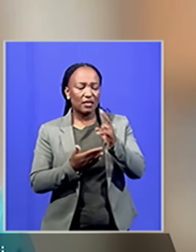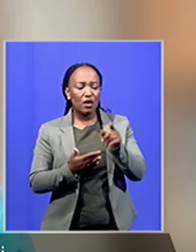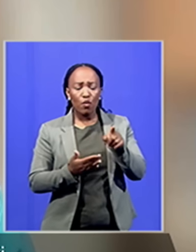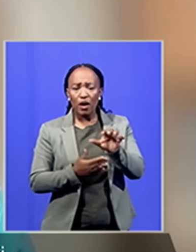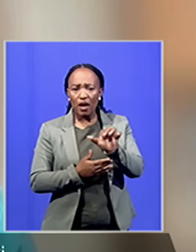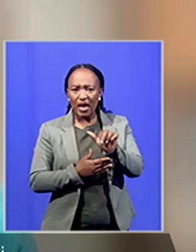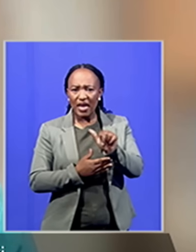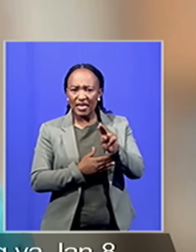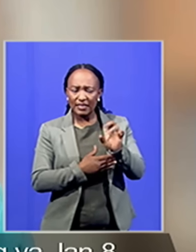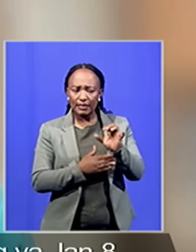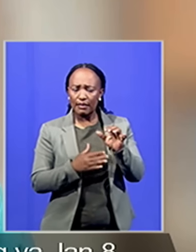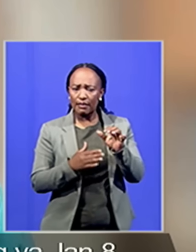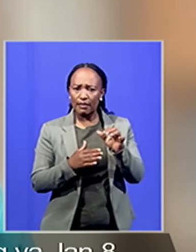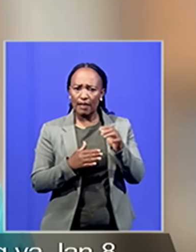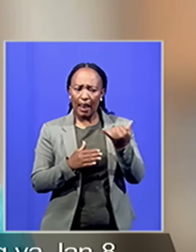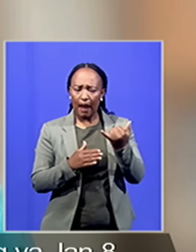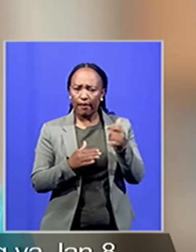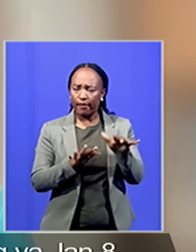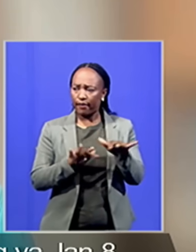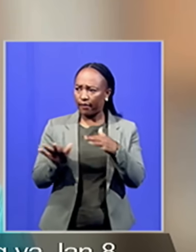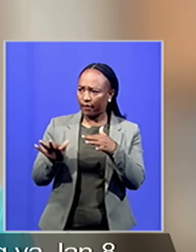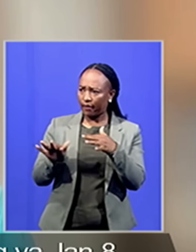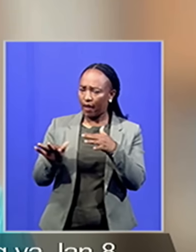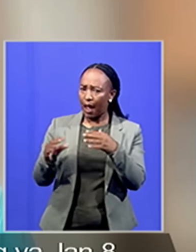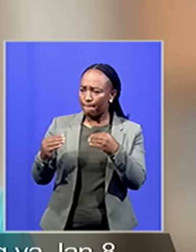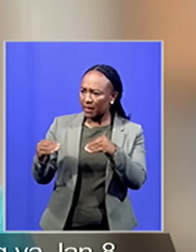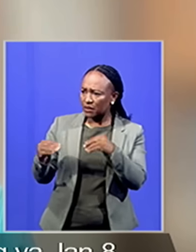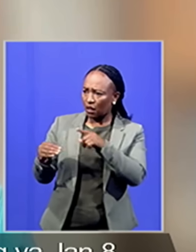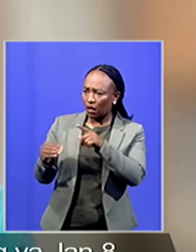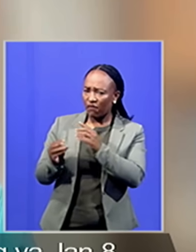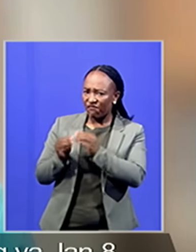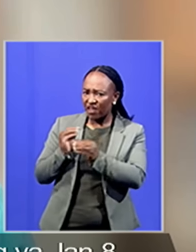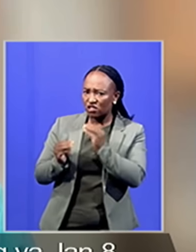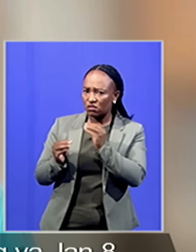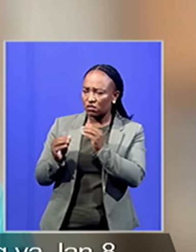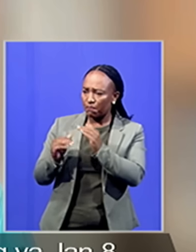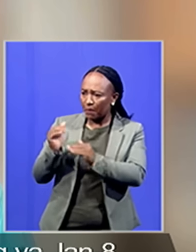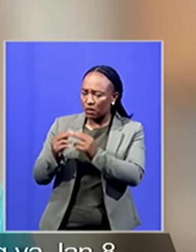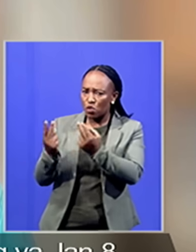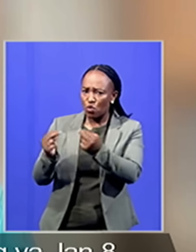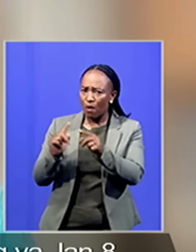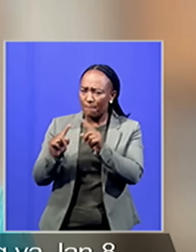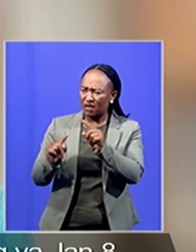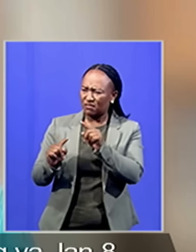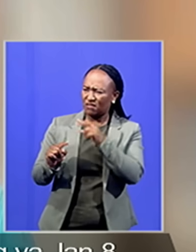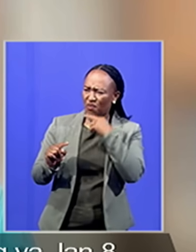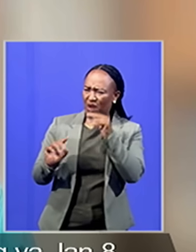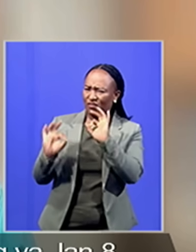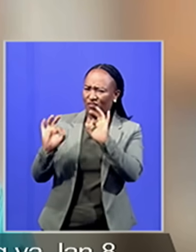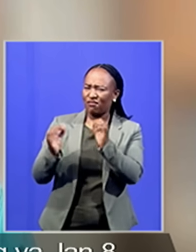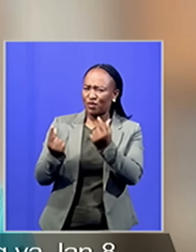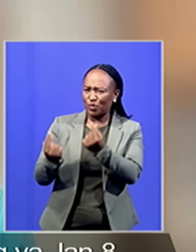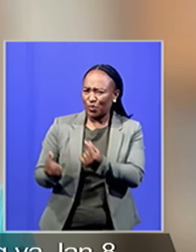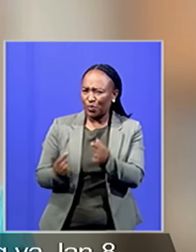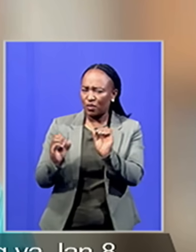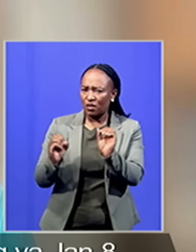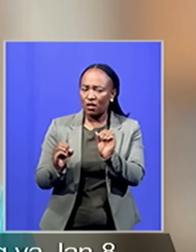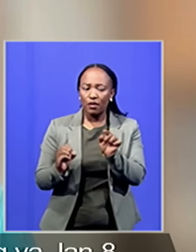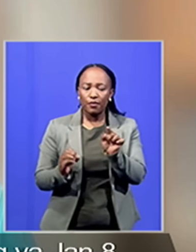renewal agenda, but we don't see something of substance happening. If anything, you will hear leaders